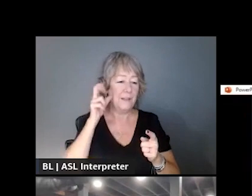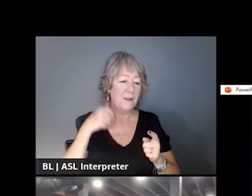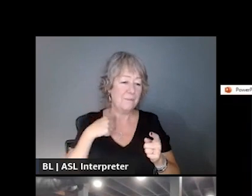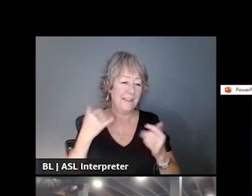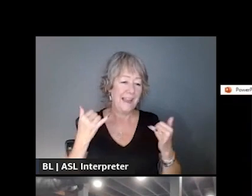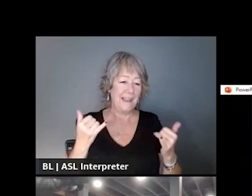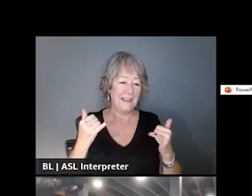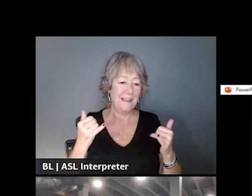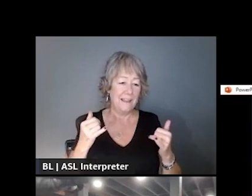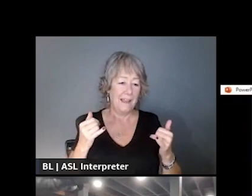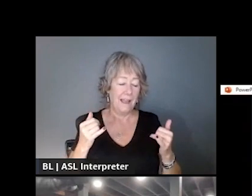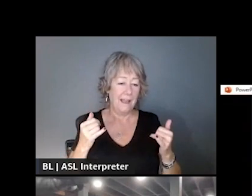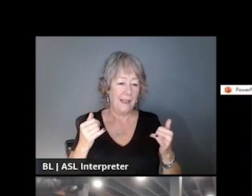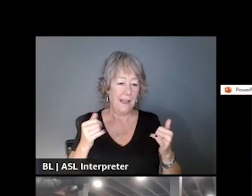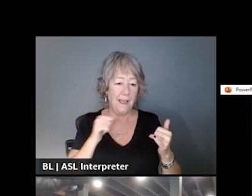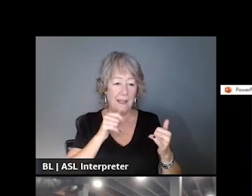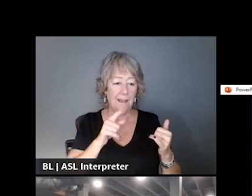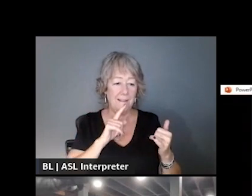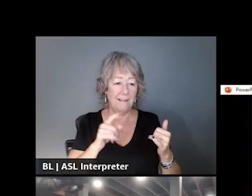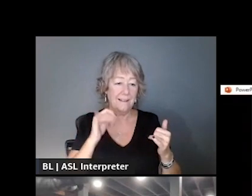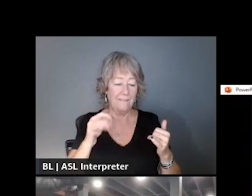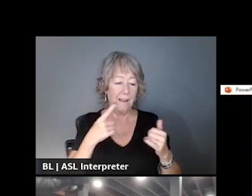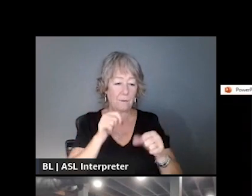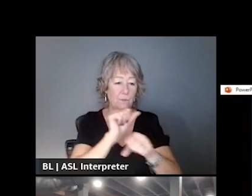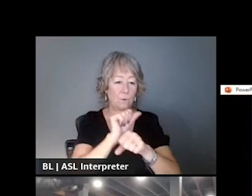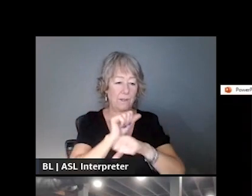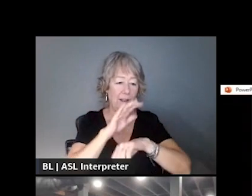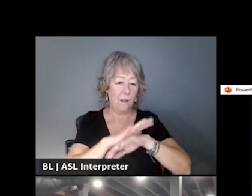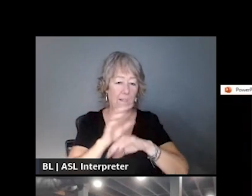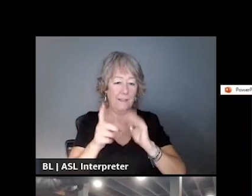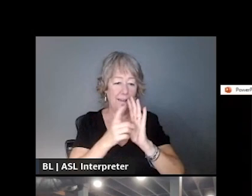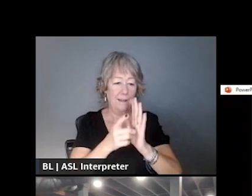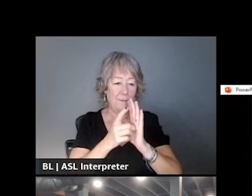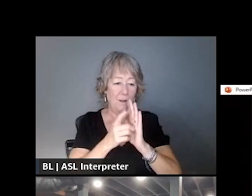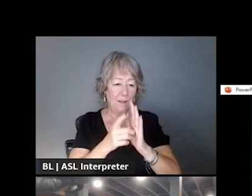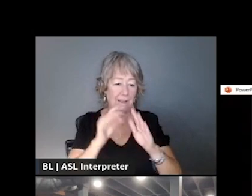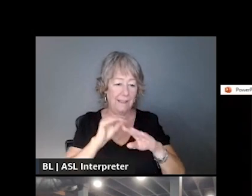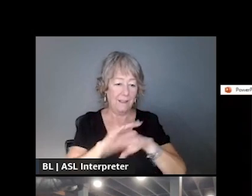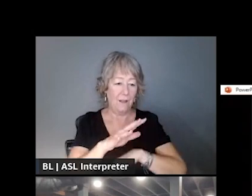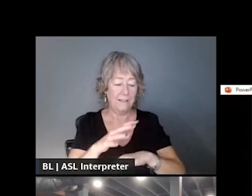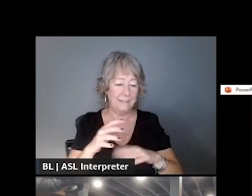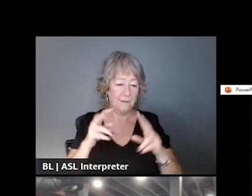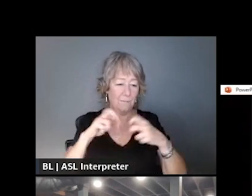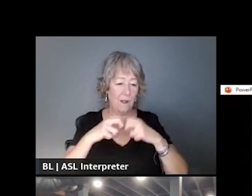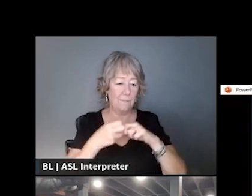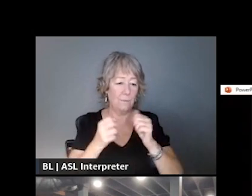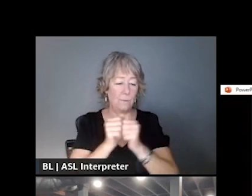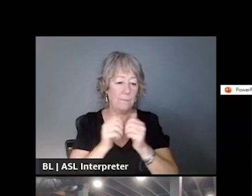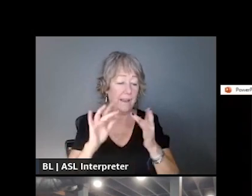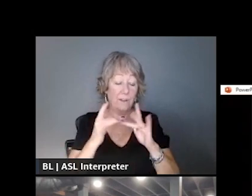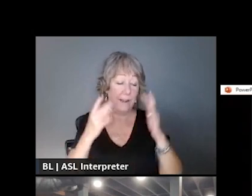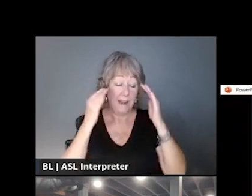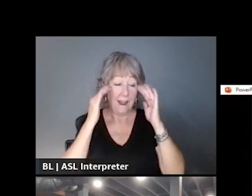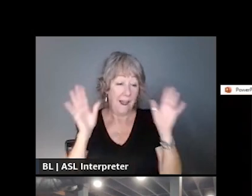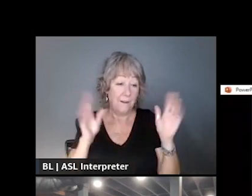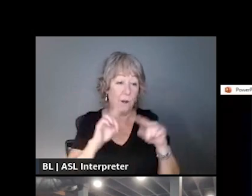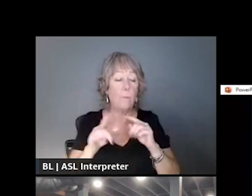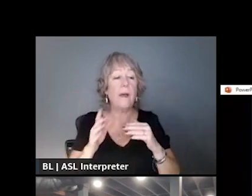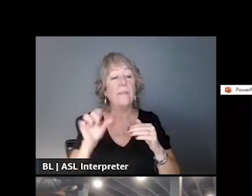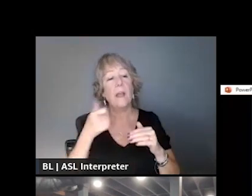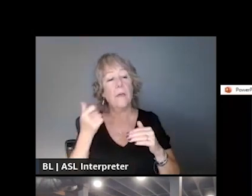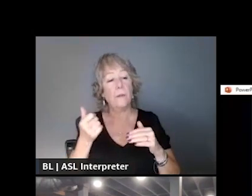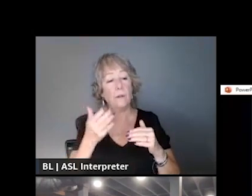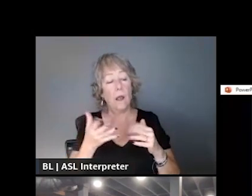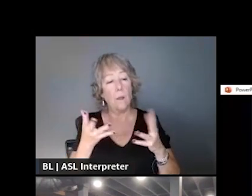Okay, maybe it was because I was working on the demo and it caused an issue with my internet. But the other thing I wanted